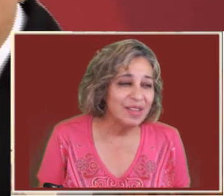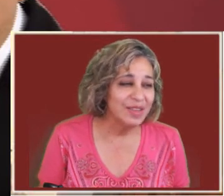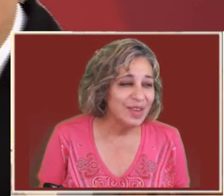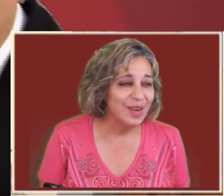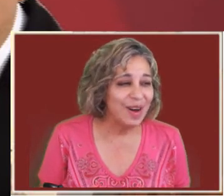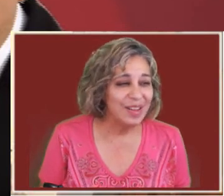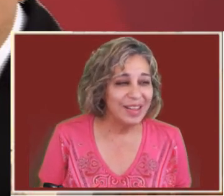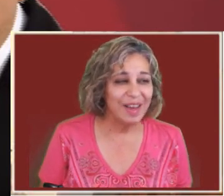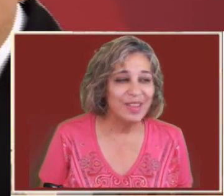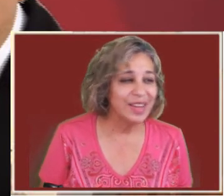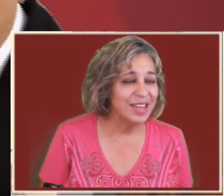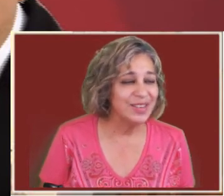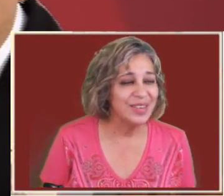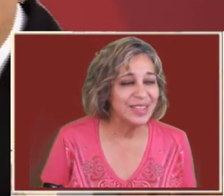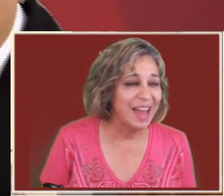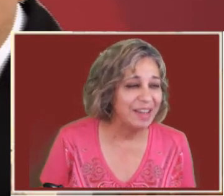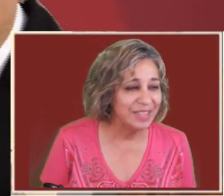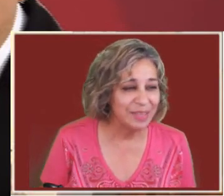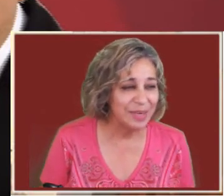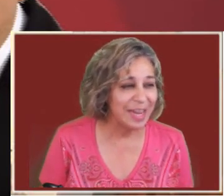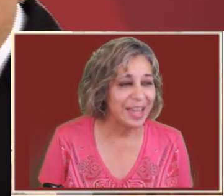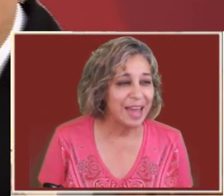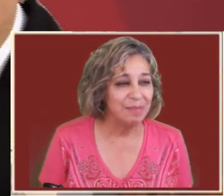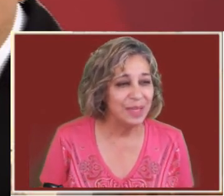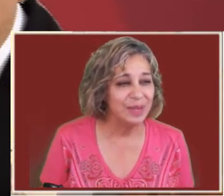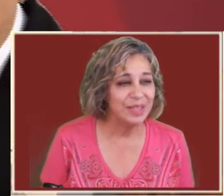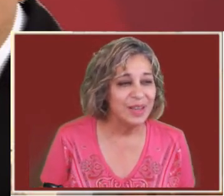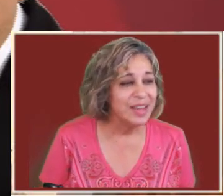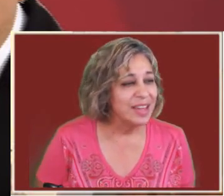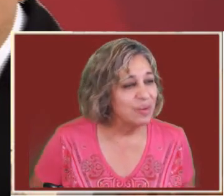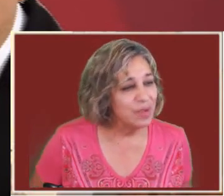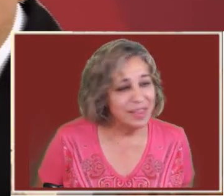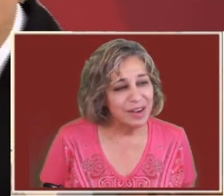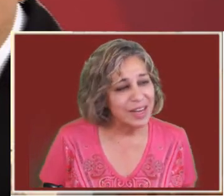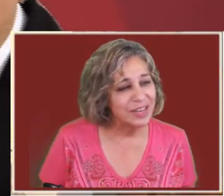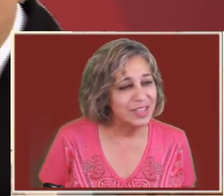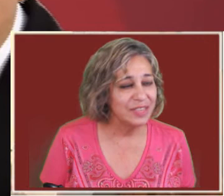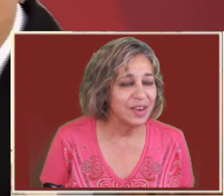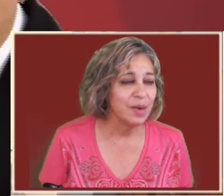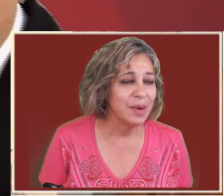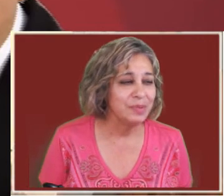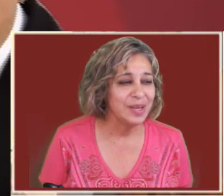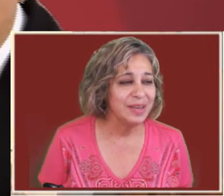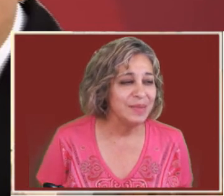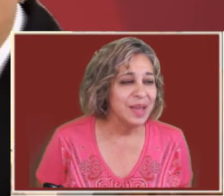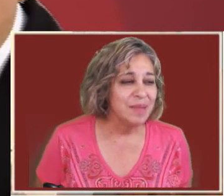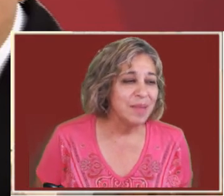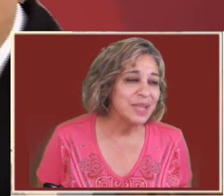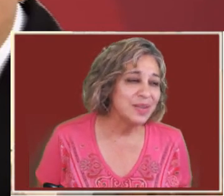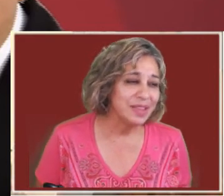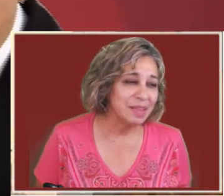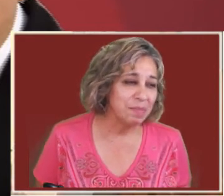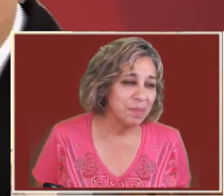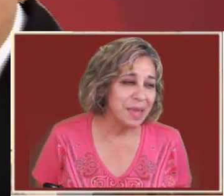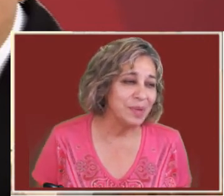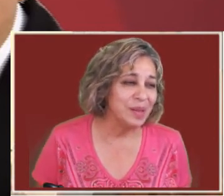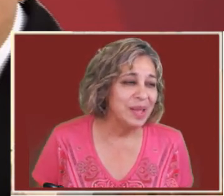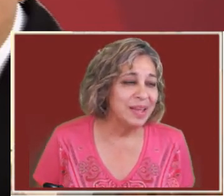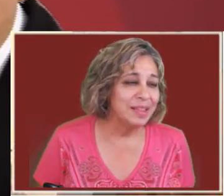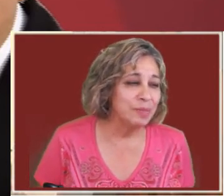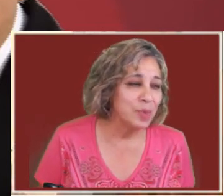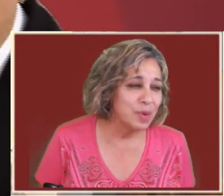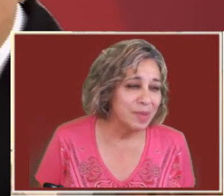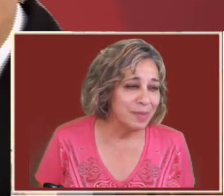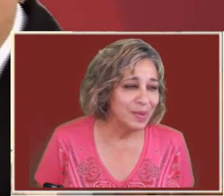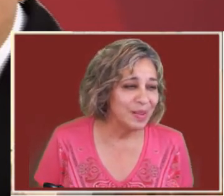all of you, all the countries could have someone like AMLO to rid their countries of corruption and make sure that the people,